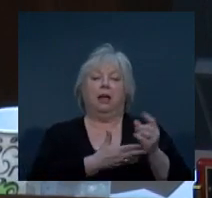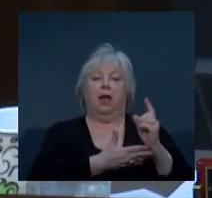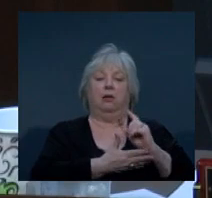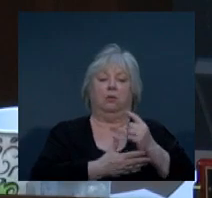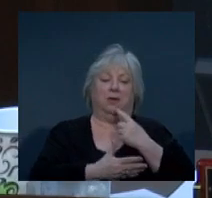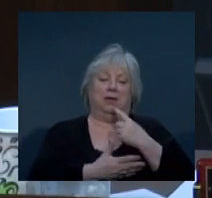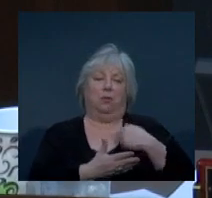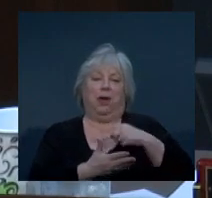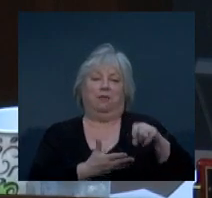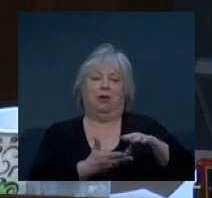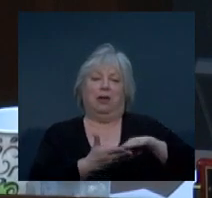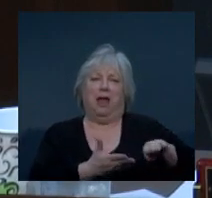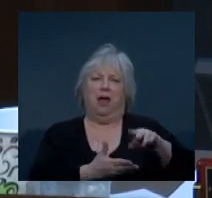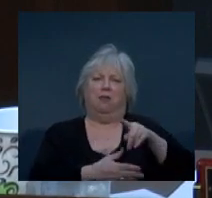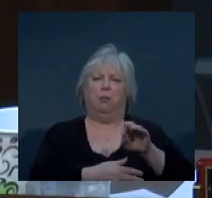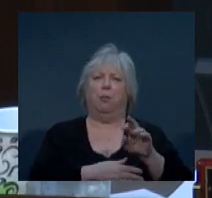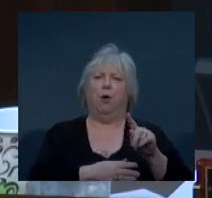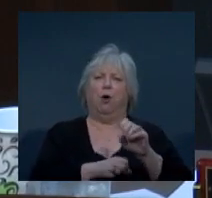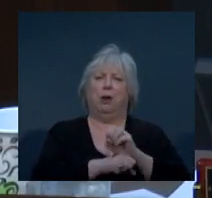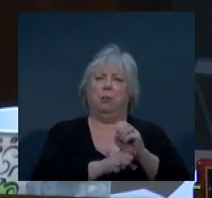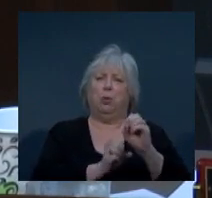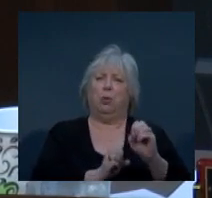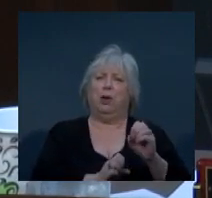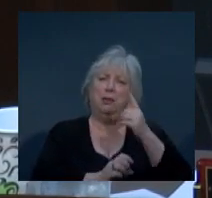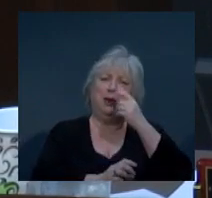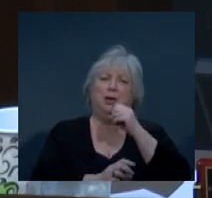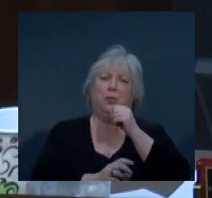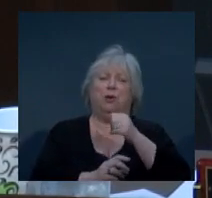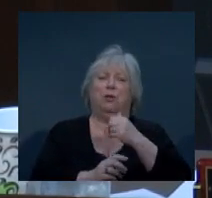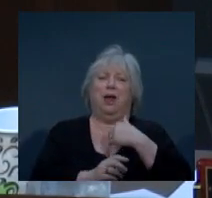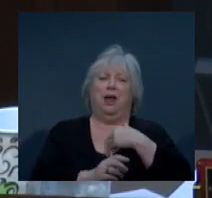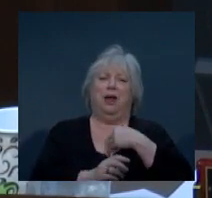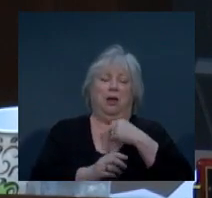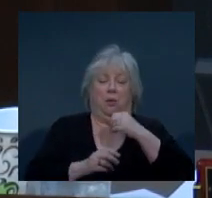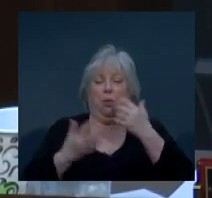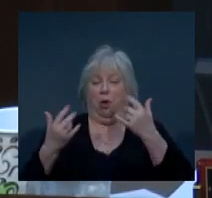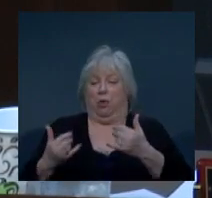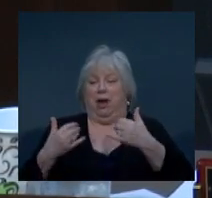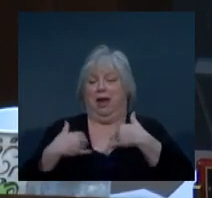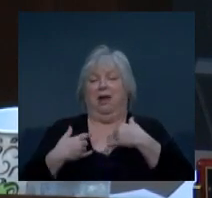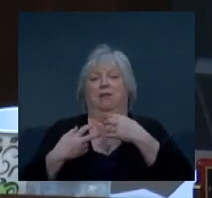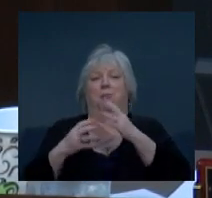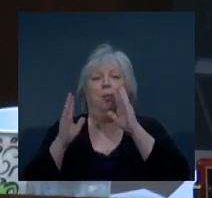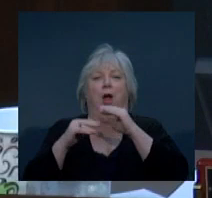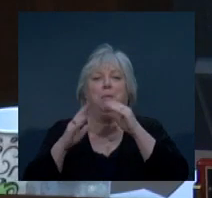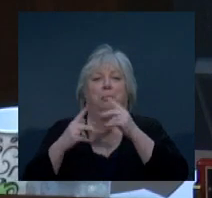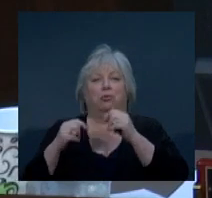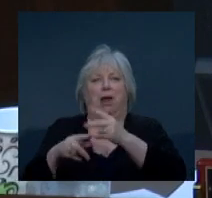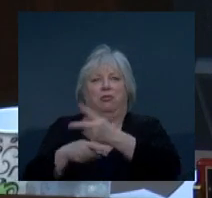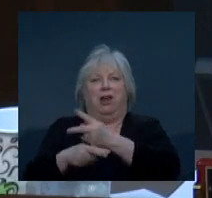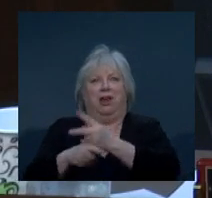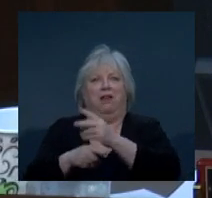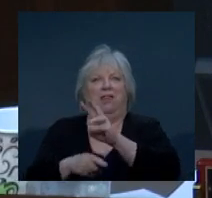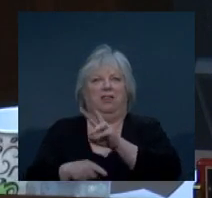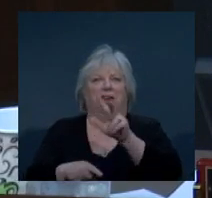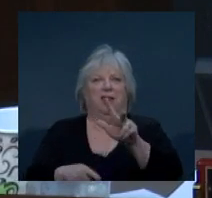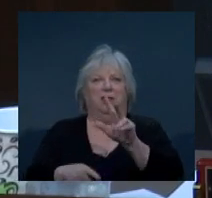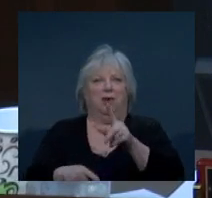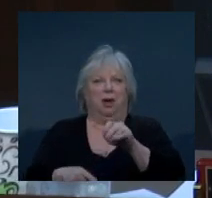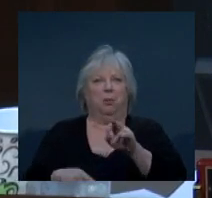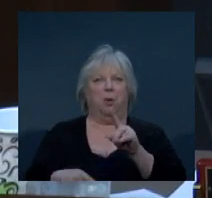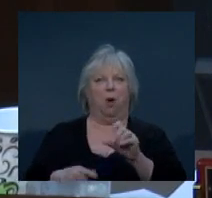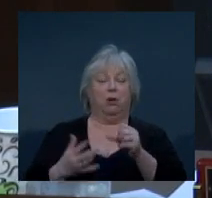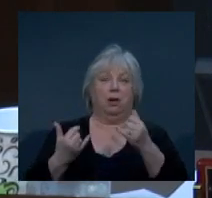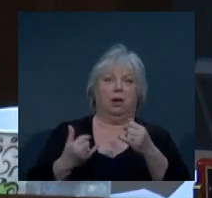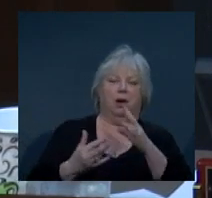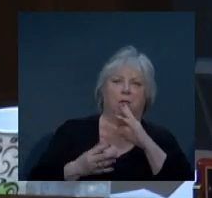to lay off park employees because we're having trouble doing maintenance for the 63 that we have. And now we're talking about adding two